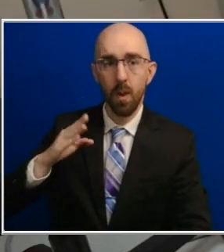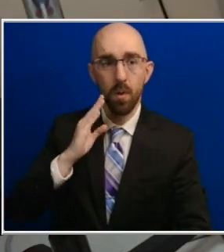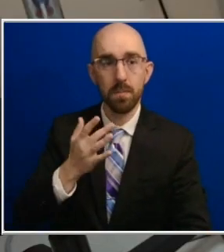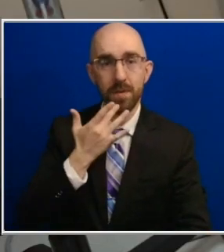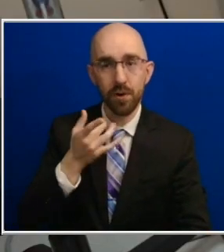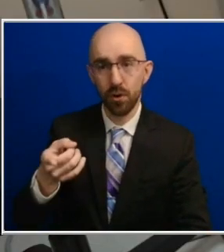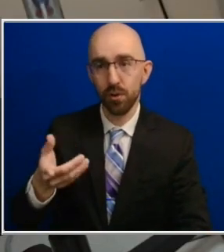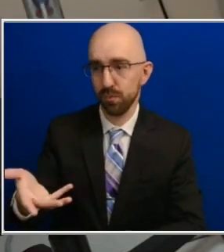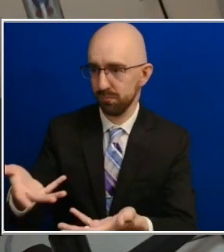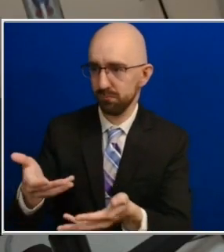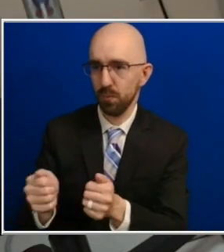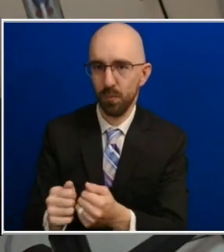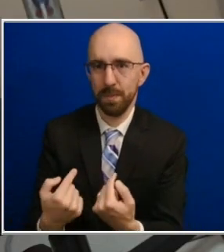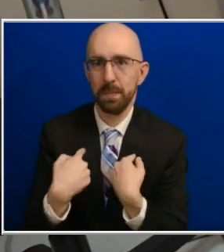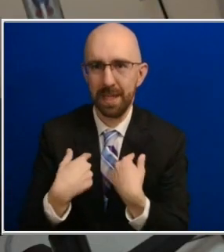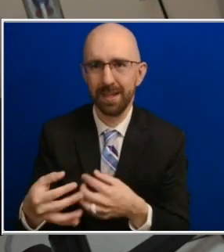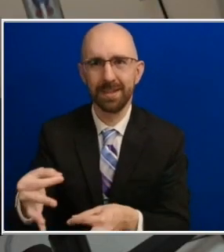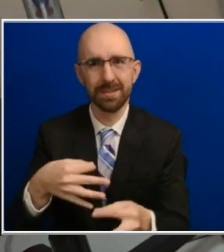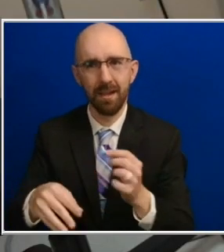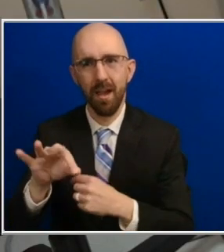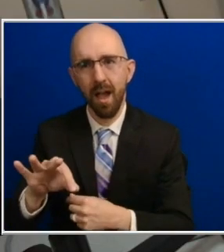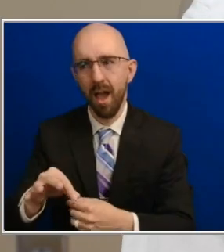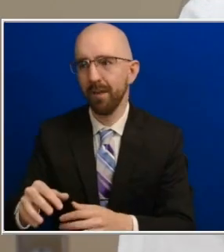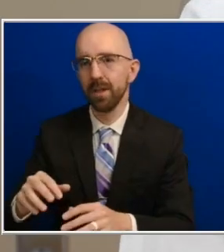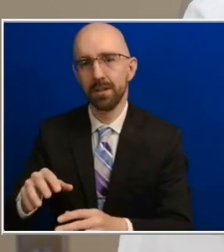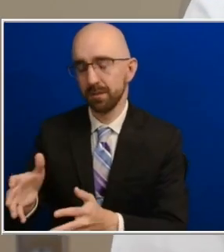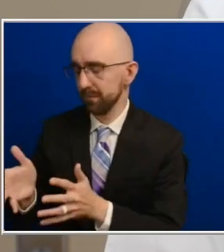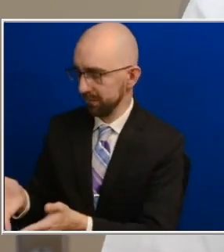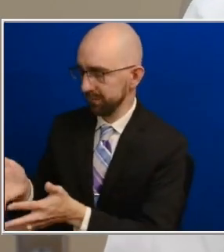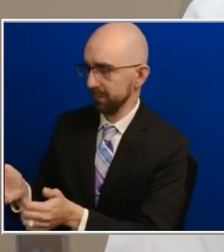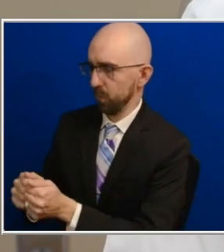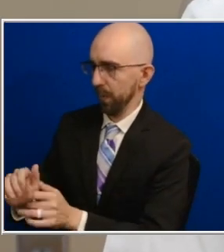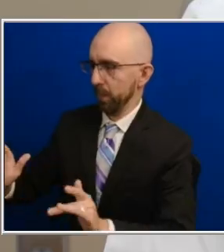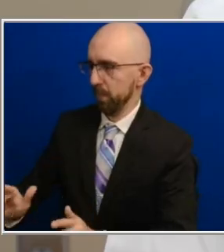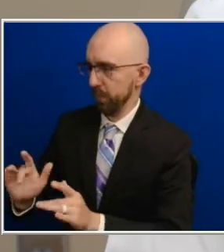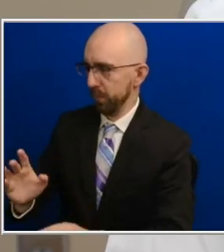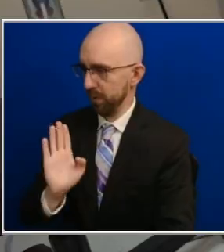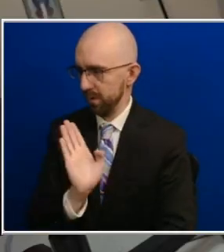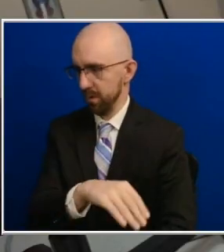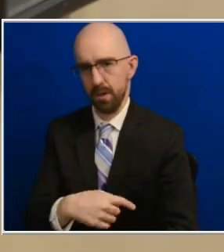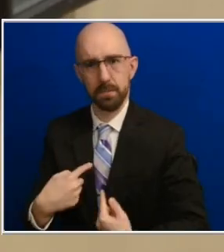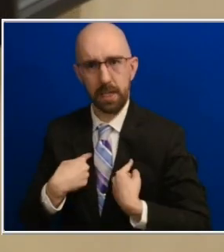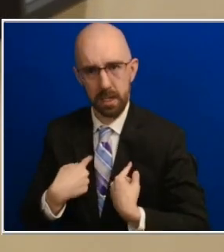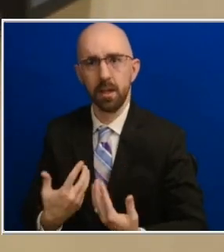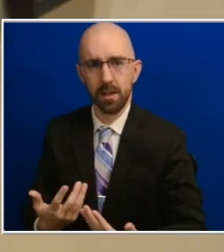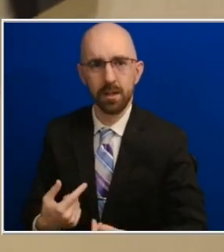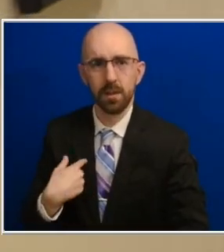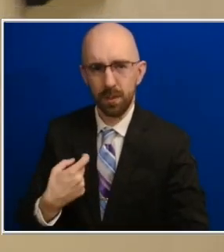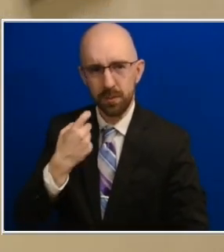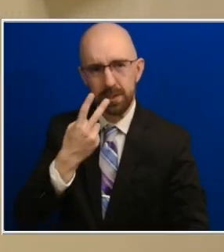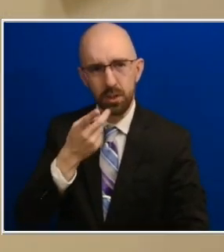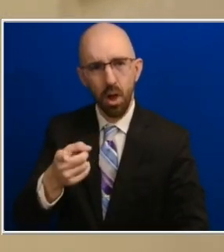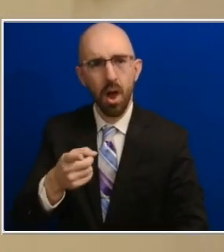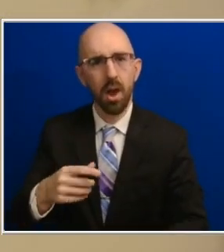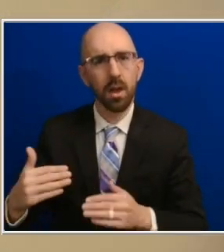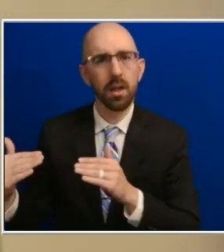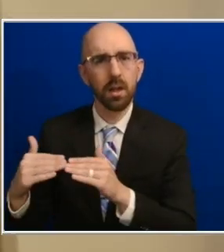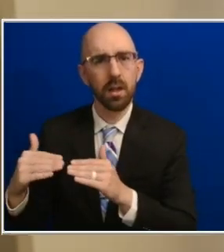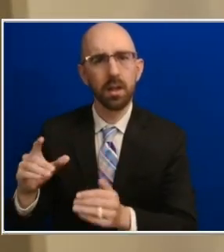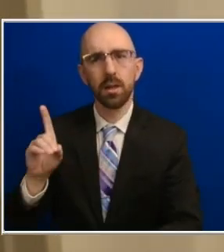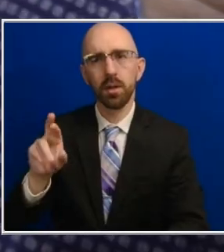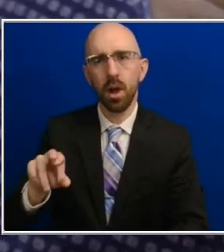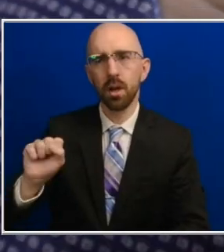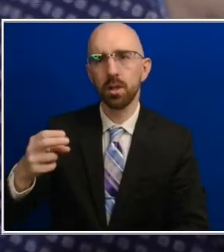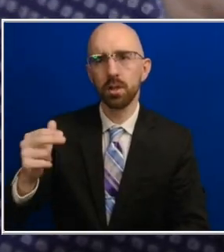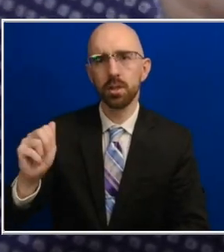me Right. as opposed to talking or typing in the computer. We recently saw one of your colleagues, Dr. Denton Shanks, in clinic